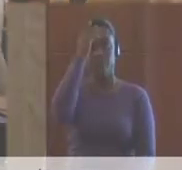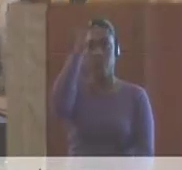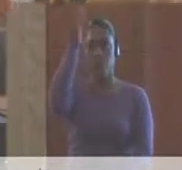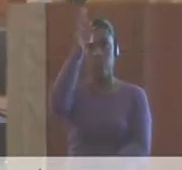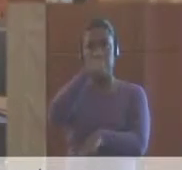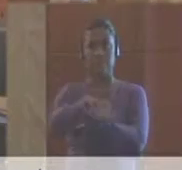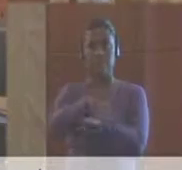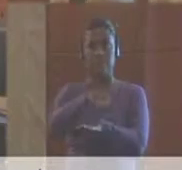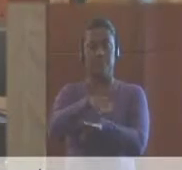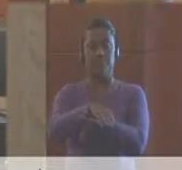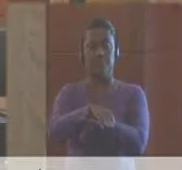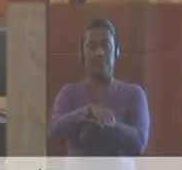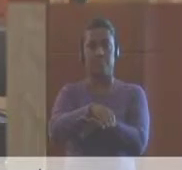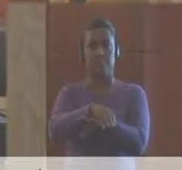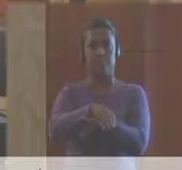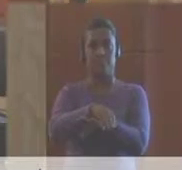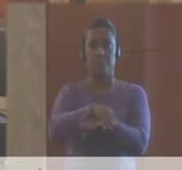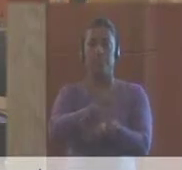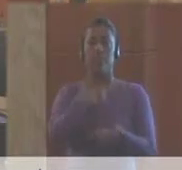Good afternoon.